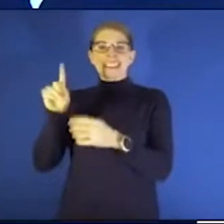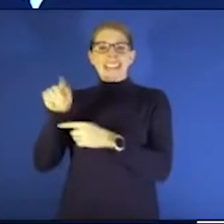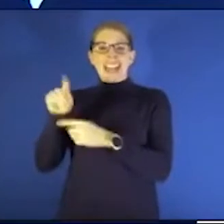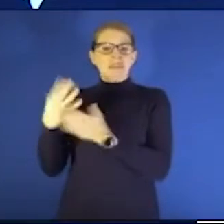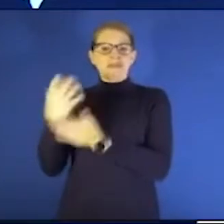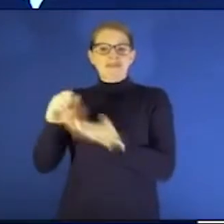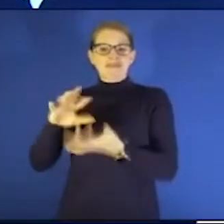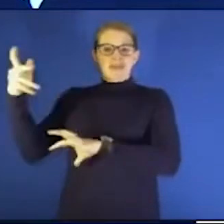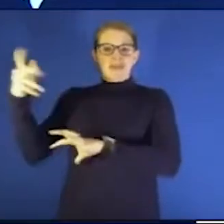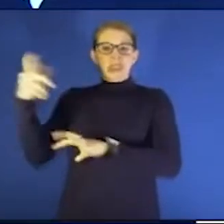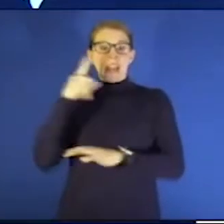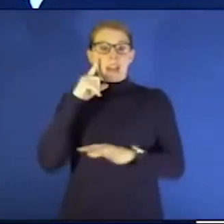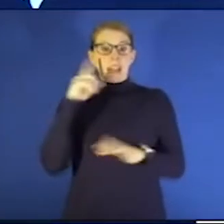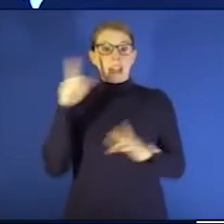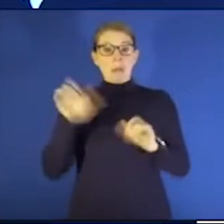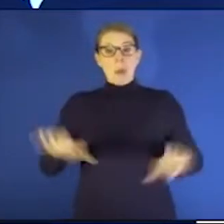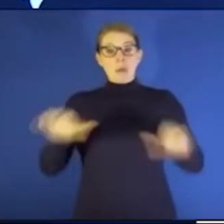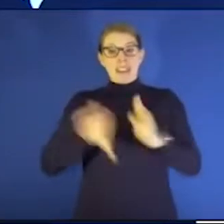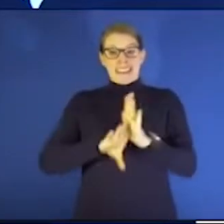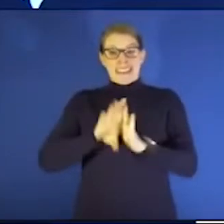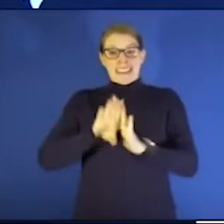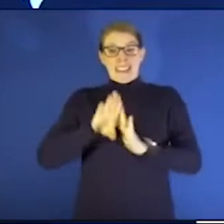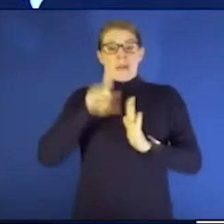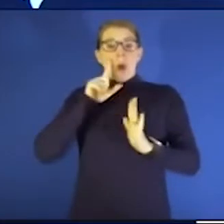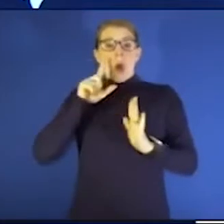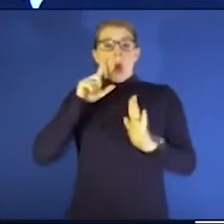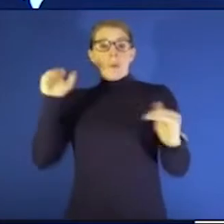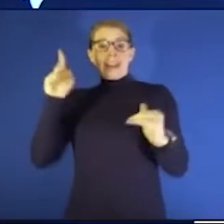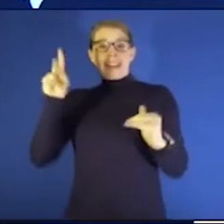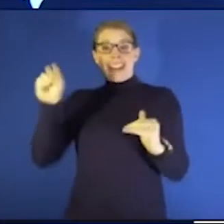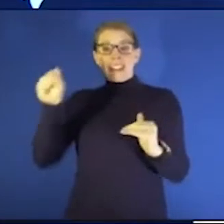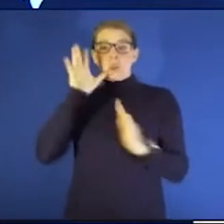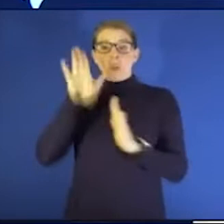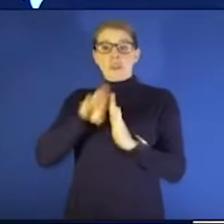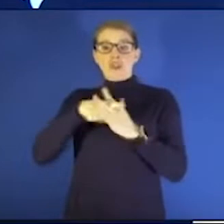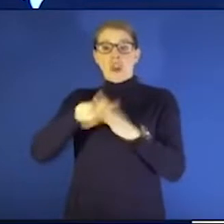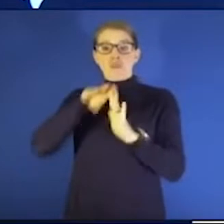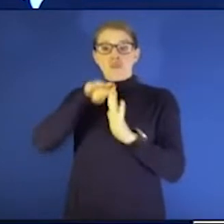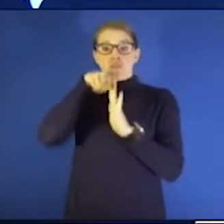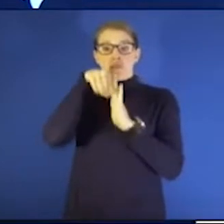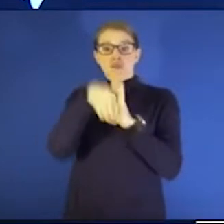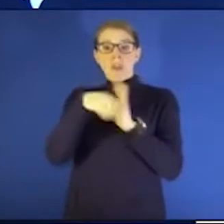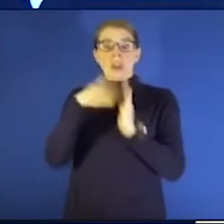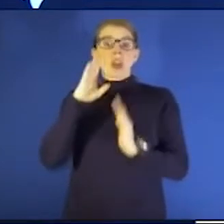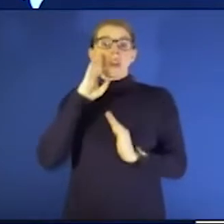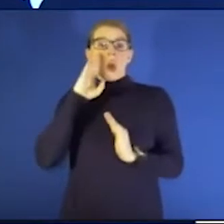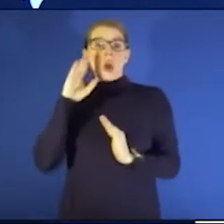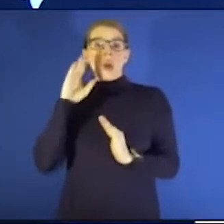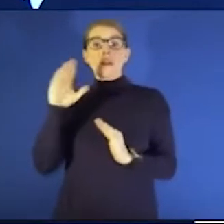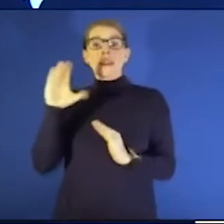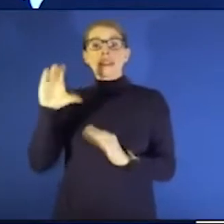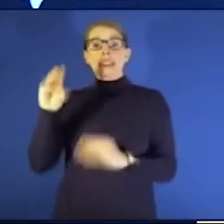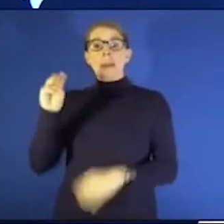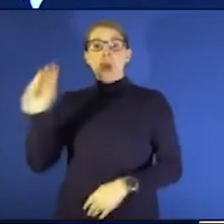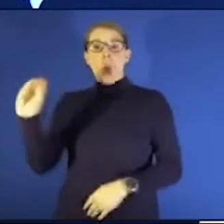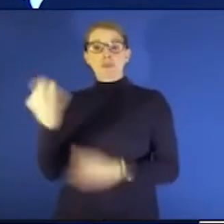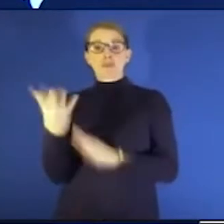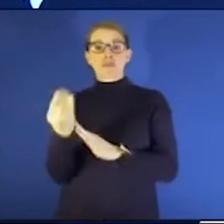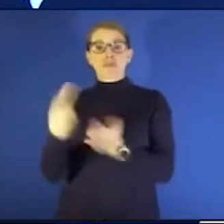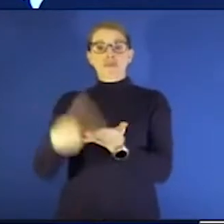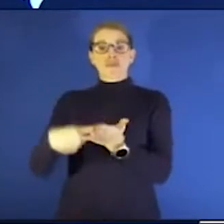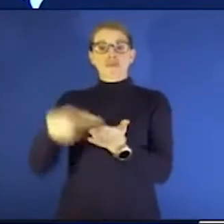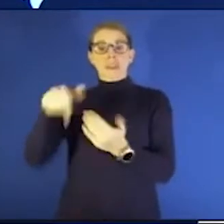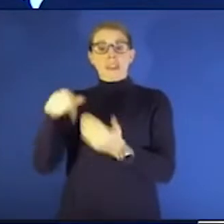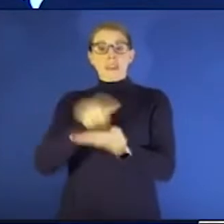I'm hoping it's peaked. I'm hoping Kansas is going to start to see a decrease. We know in the chief medical officer call this week that there was a clear